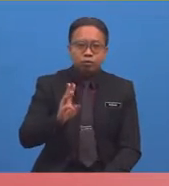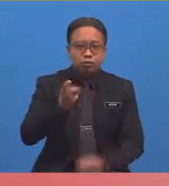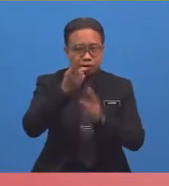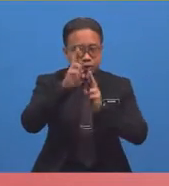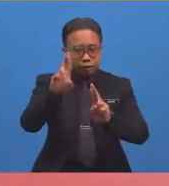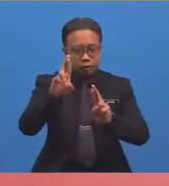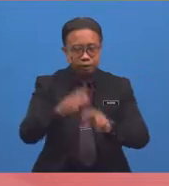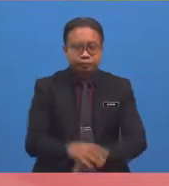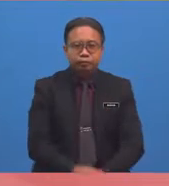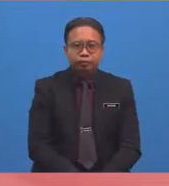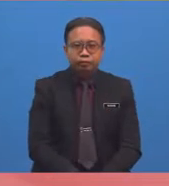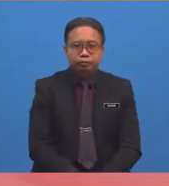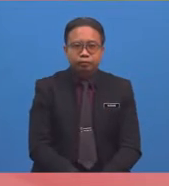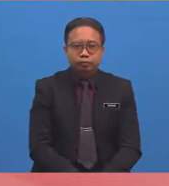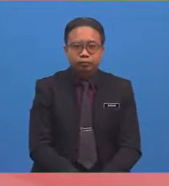I am!